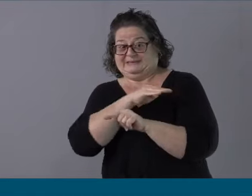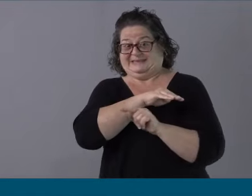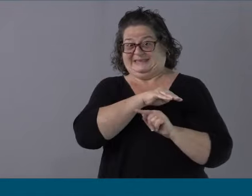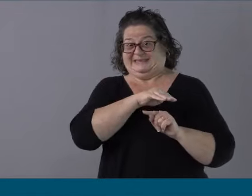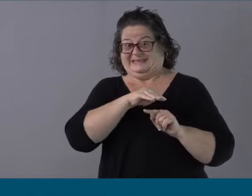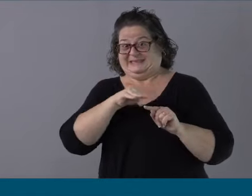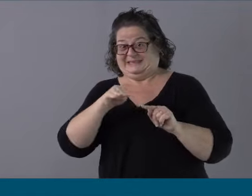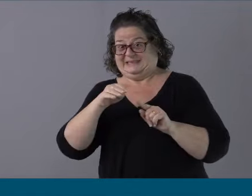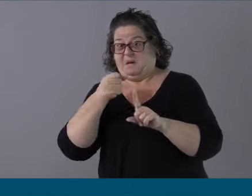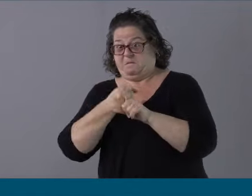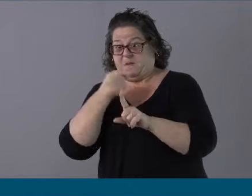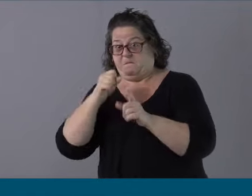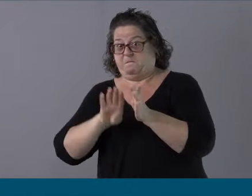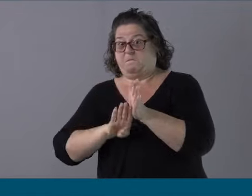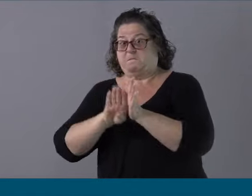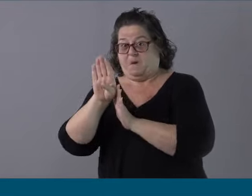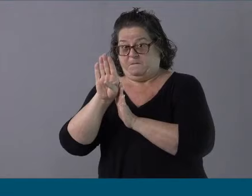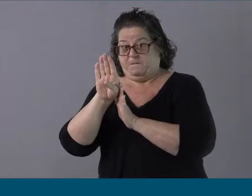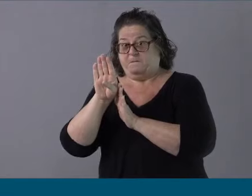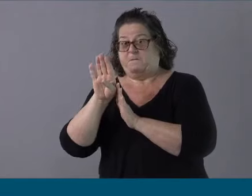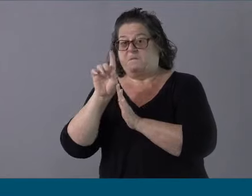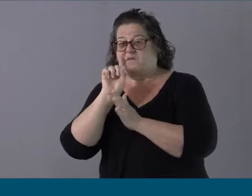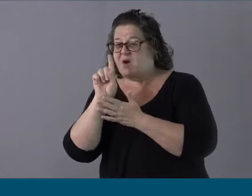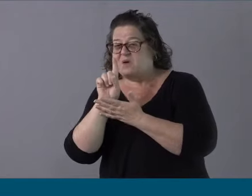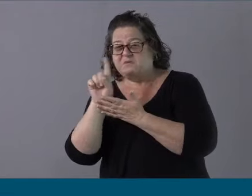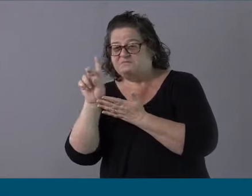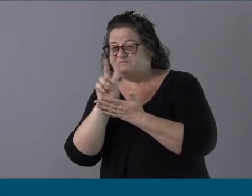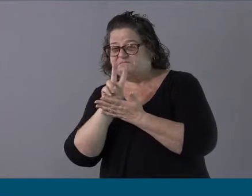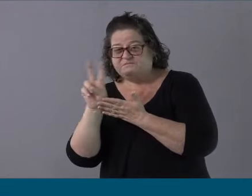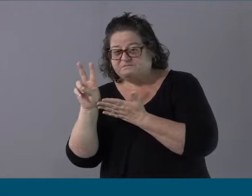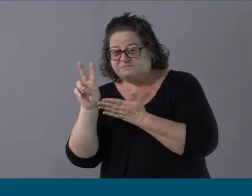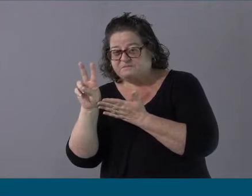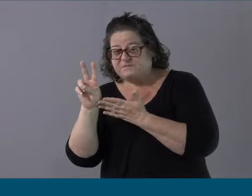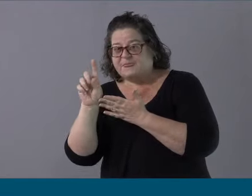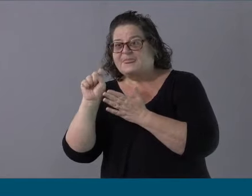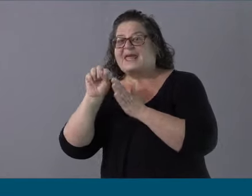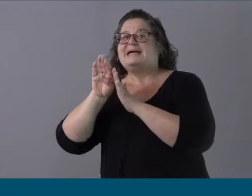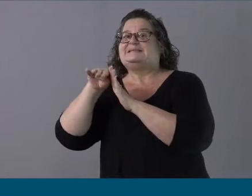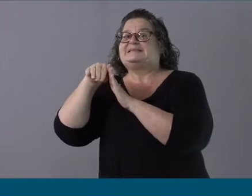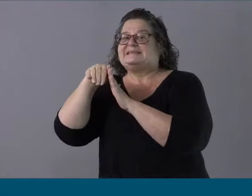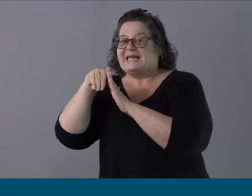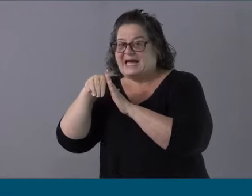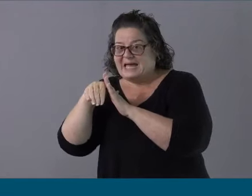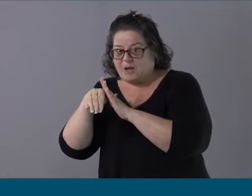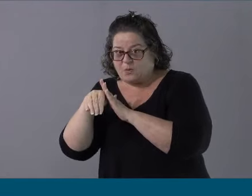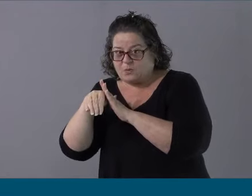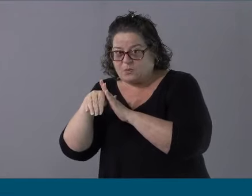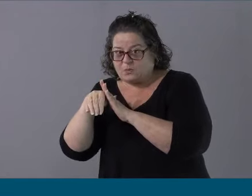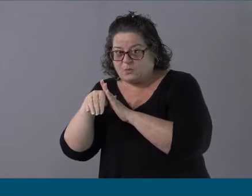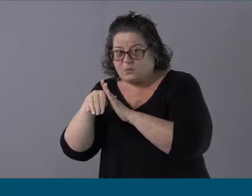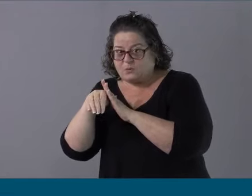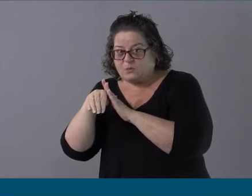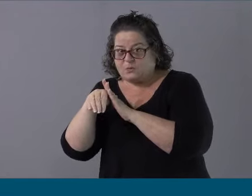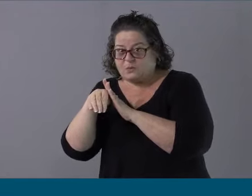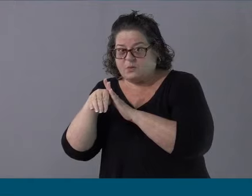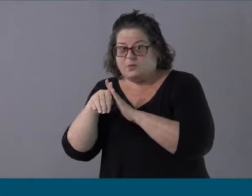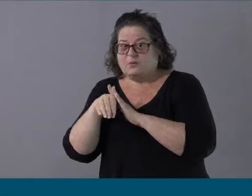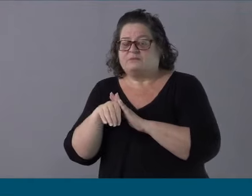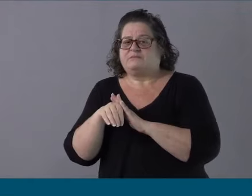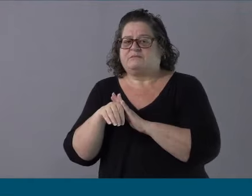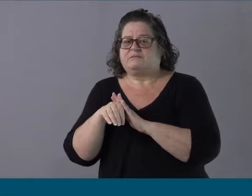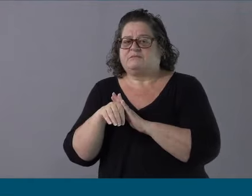next several weeks. And the first downward trajectory of the COVID-like illness surveillance in this